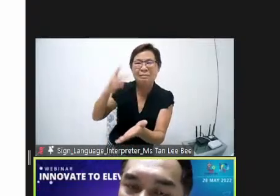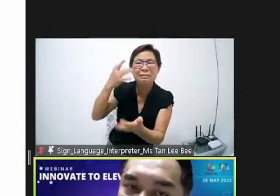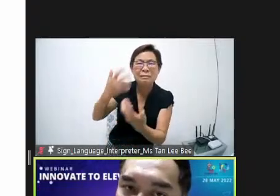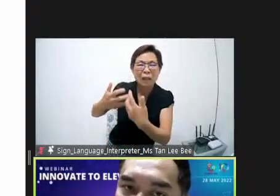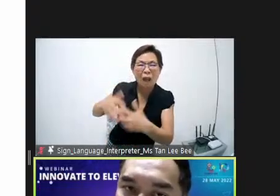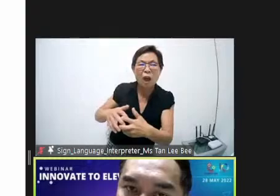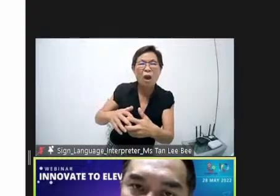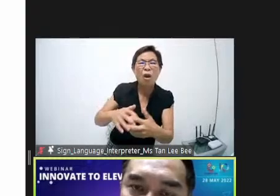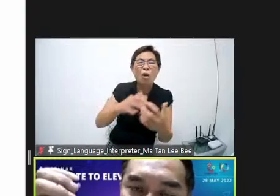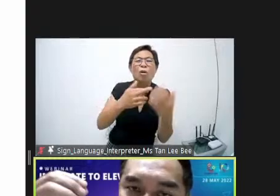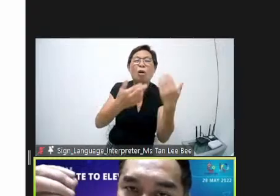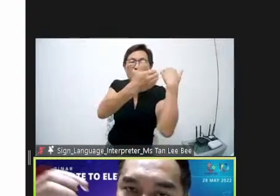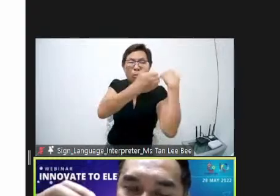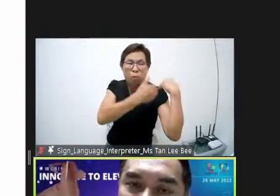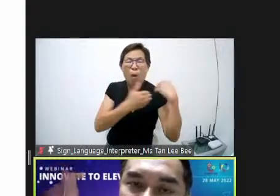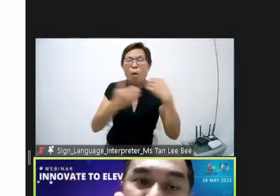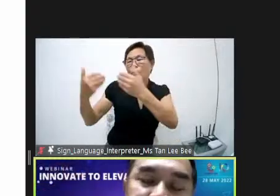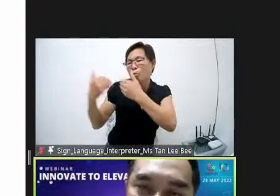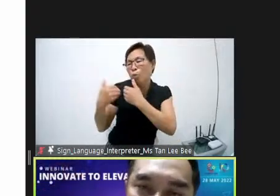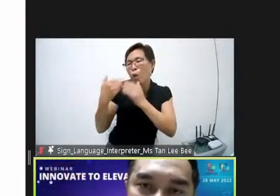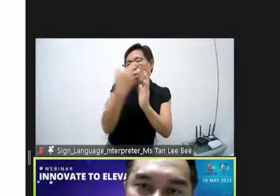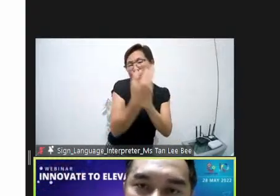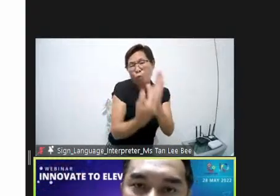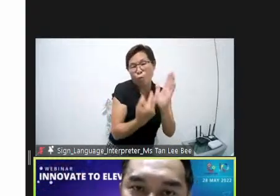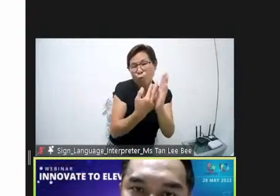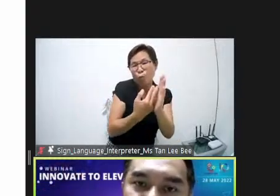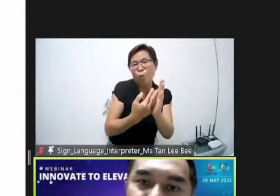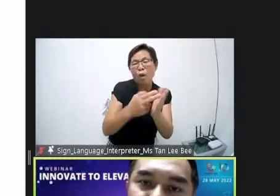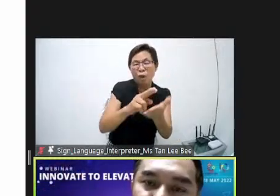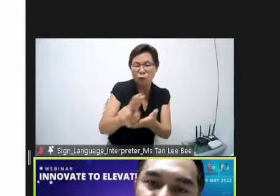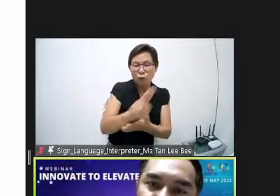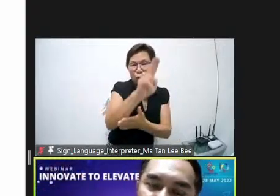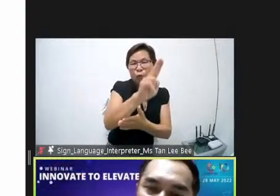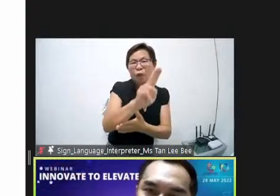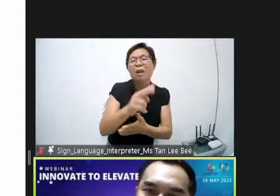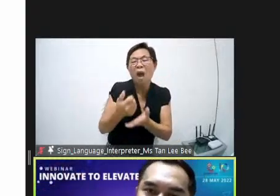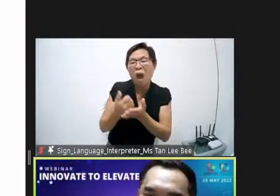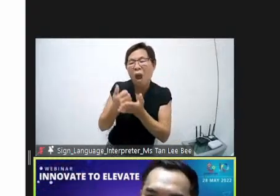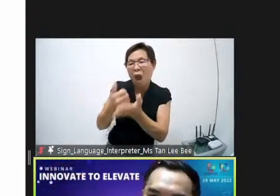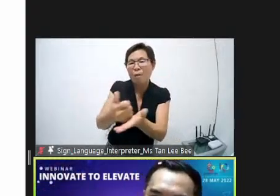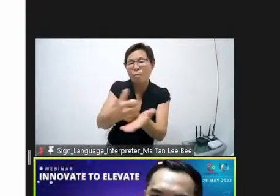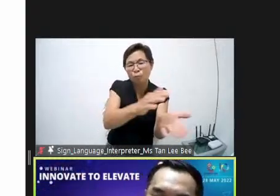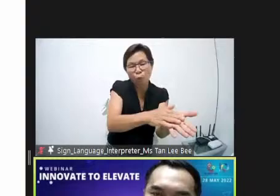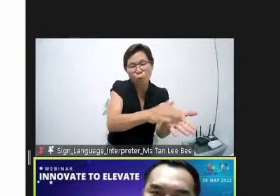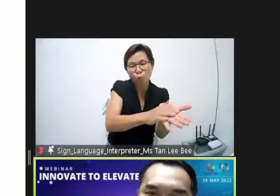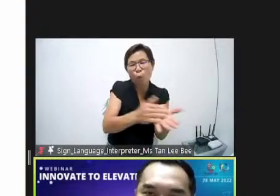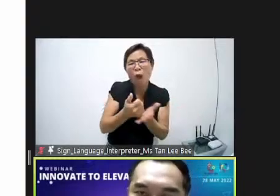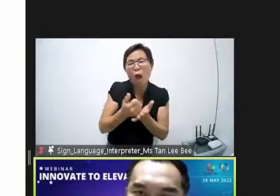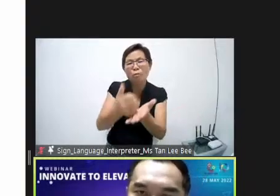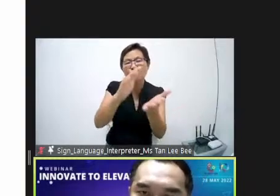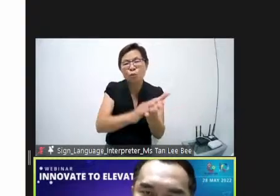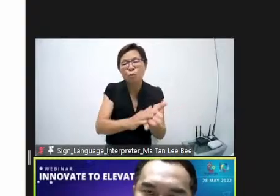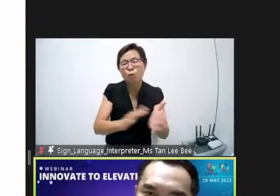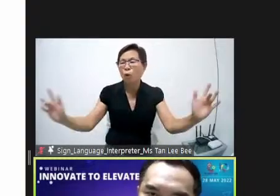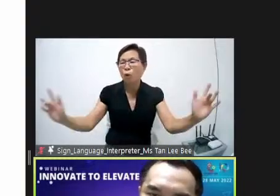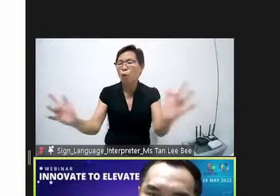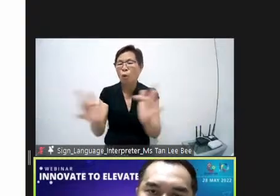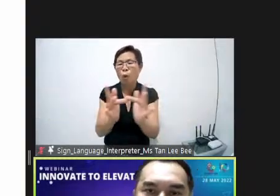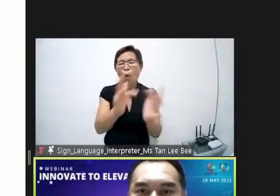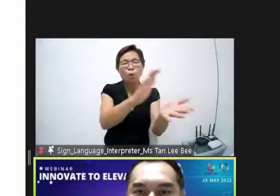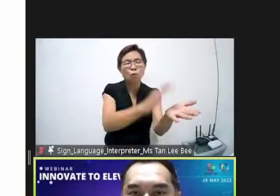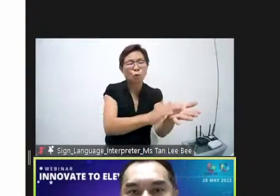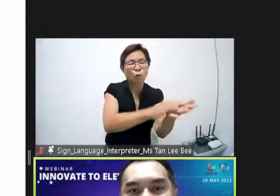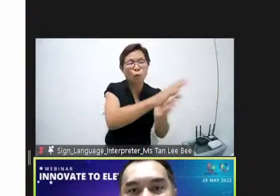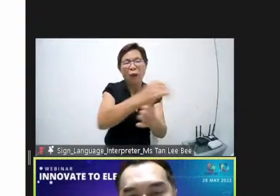universities. That's come the roles of higher education to assist schools to either to bridge between school